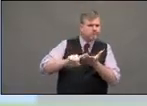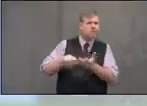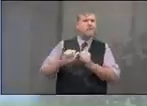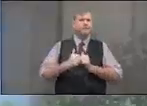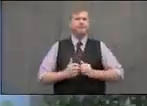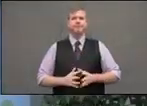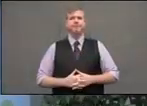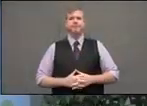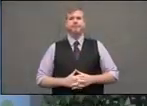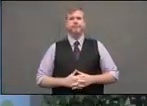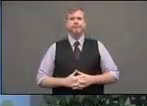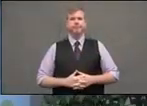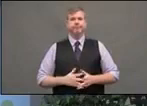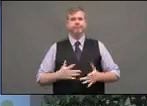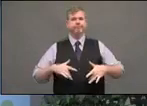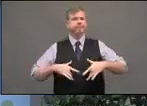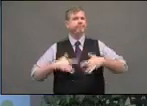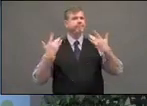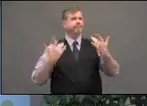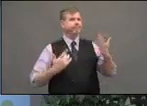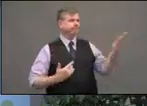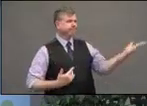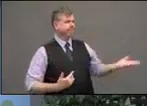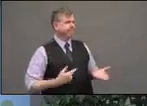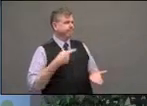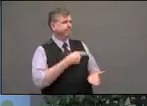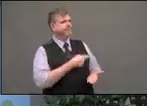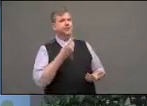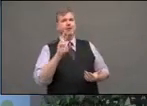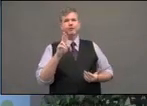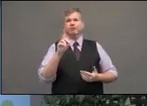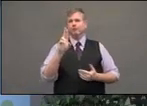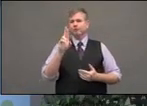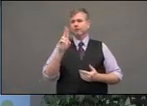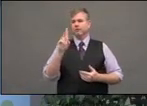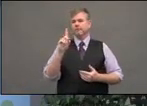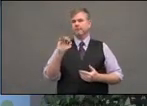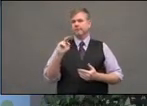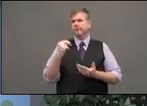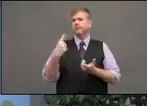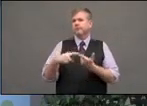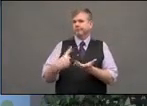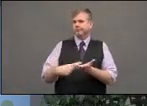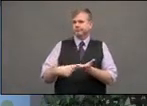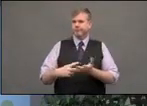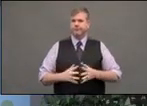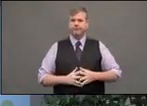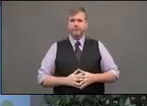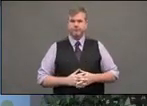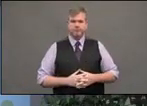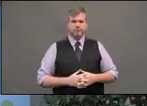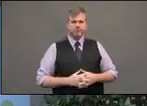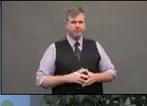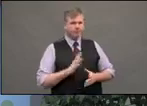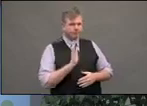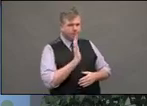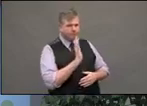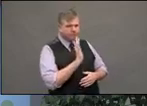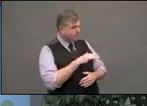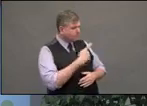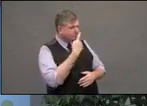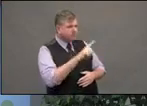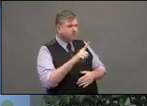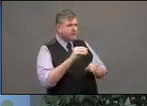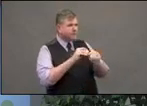for being here. Thank you. So can you tell us a little bit about case investigation, contact tracing? How does it work, and why is it so important? Sure.